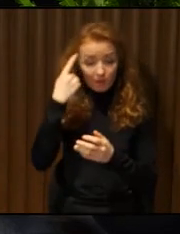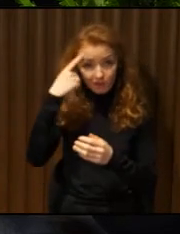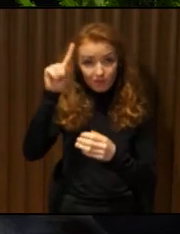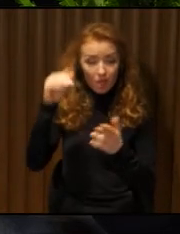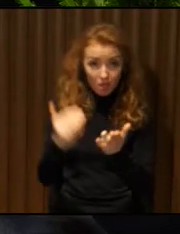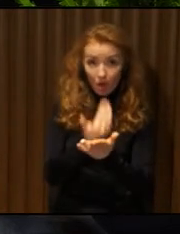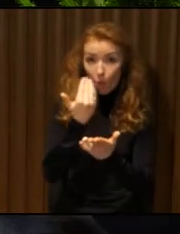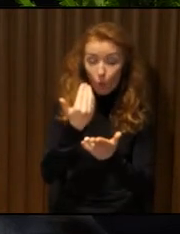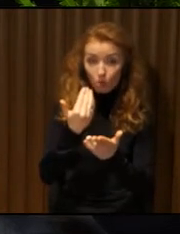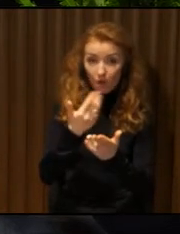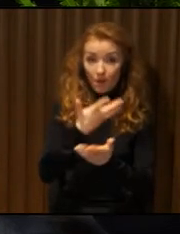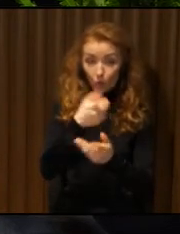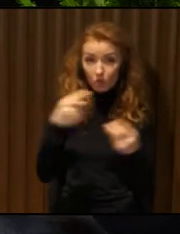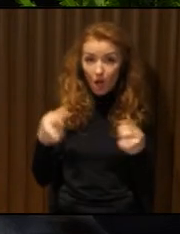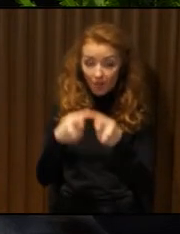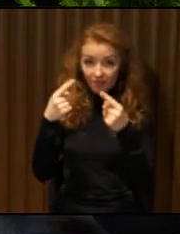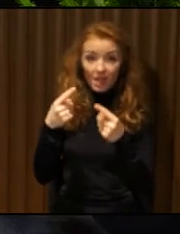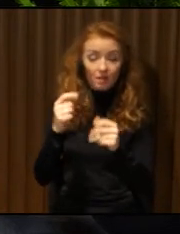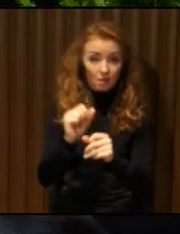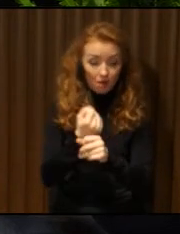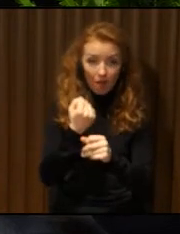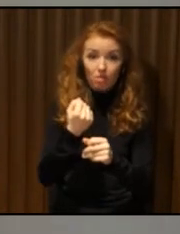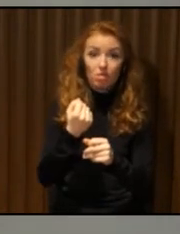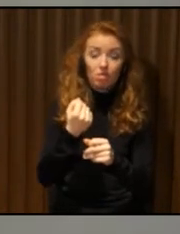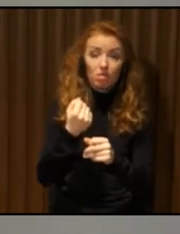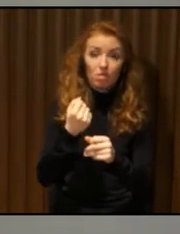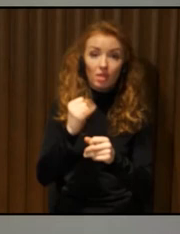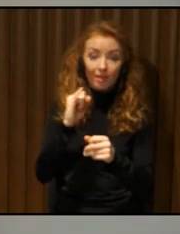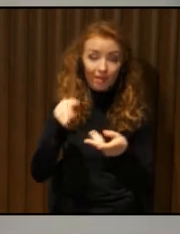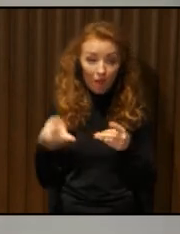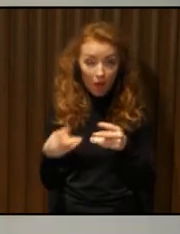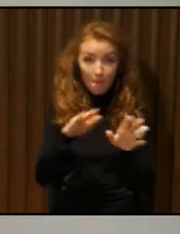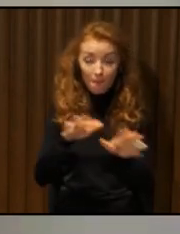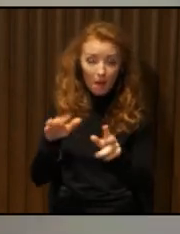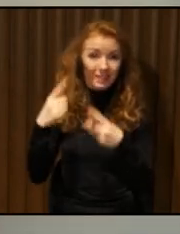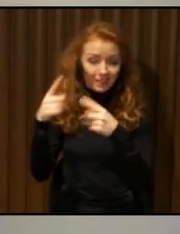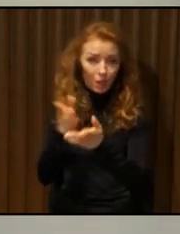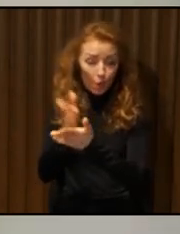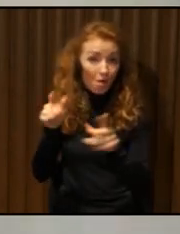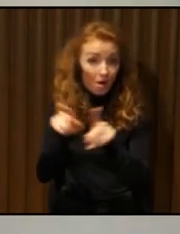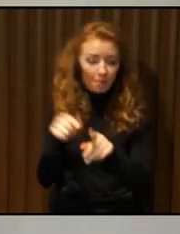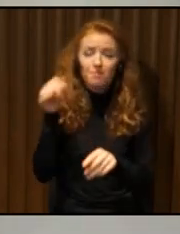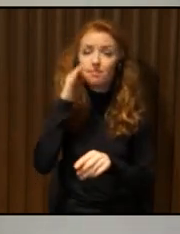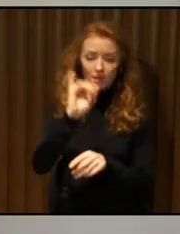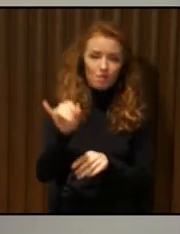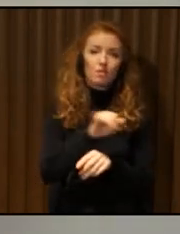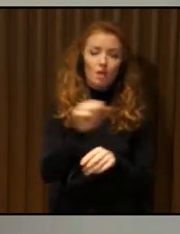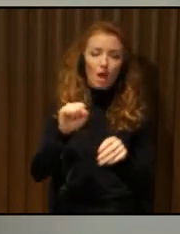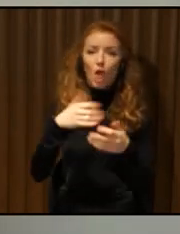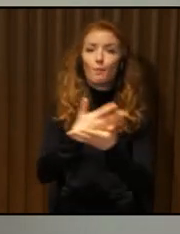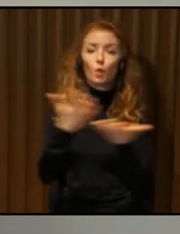IKEA or furniture. Yeah, basically if any other company or any